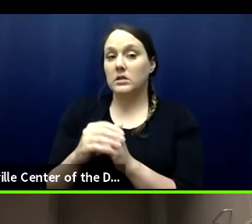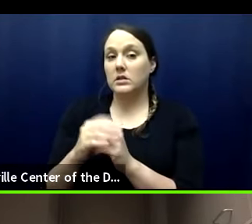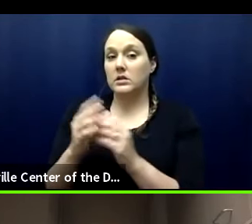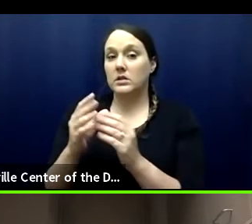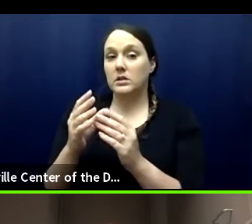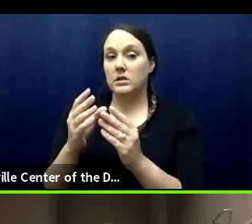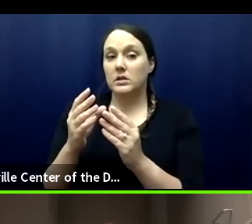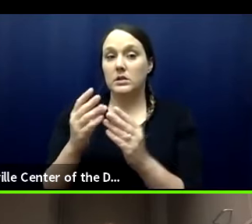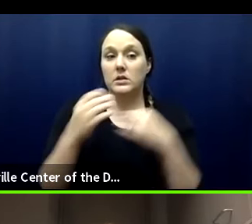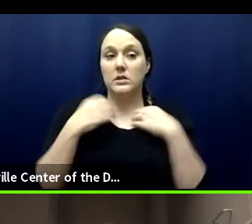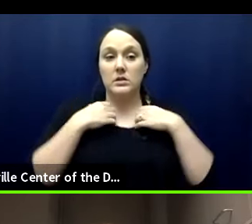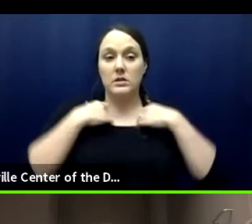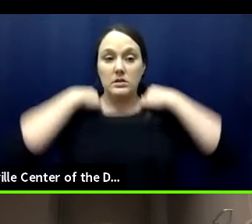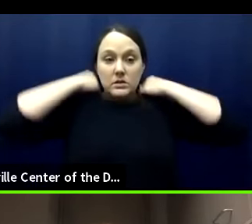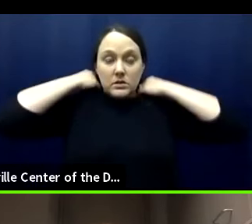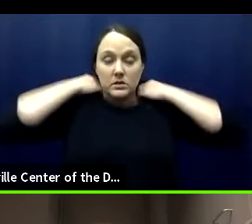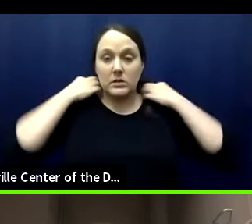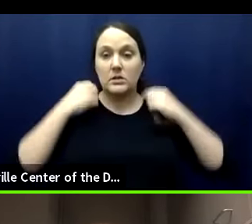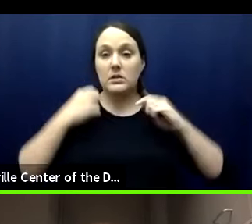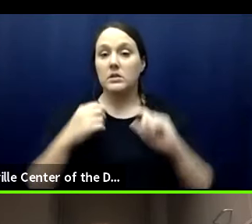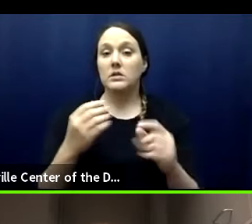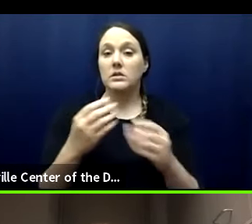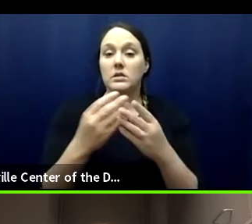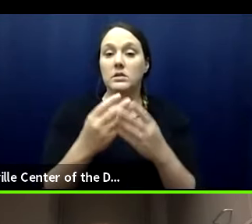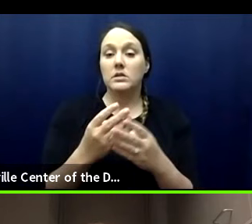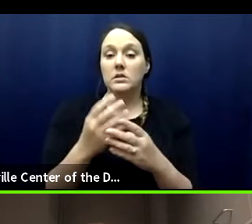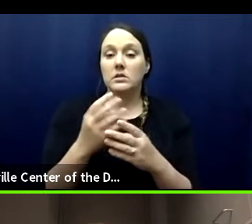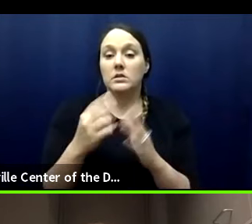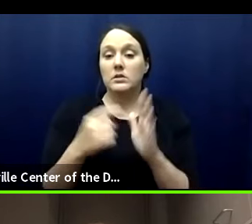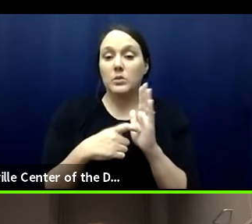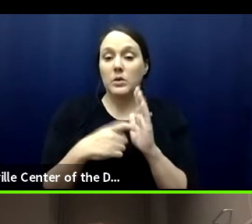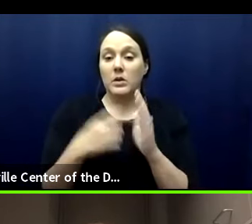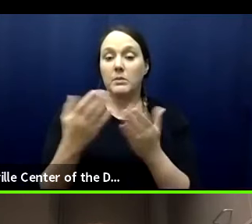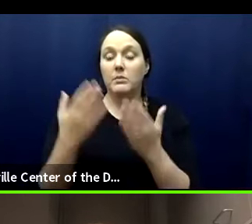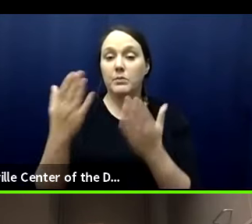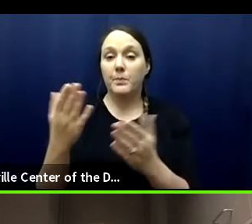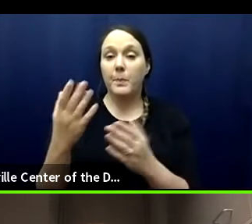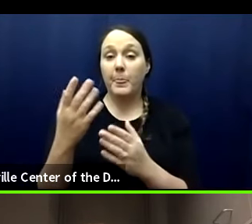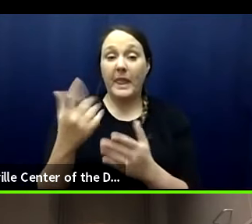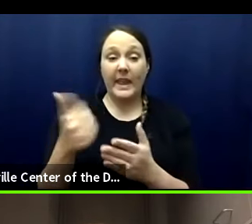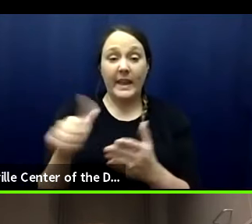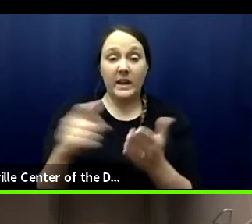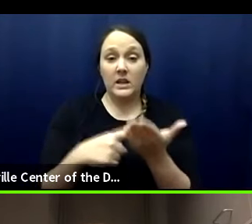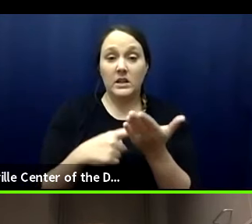resolution that was brought forth by Dr. Shamiya. Any discussion?